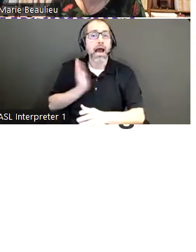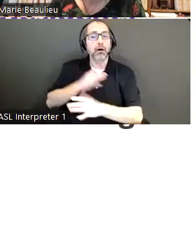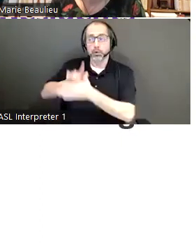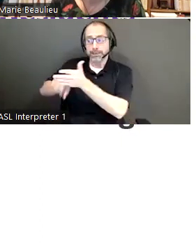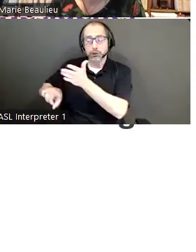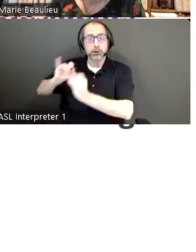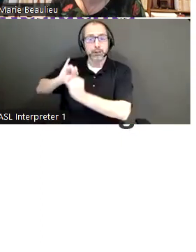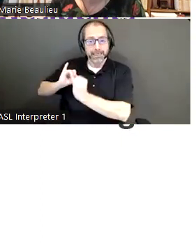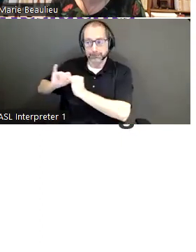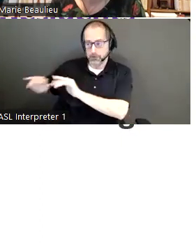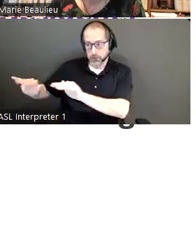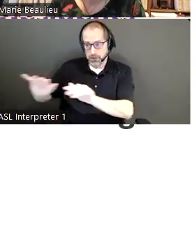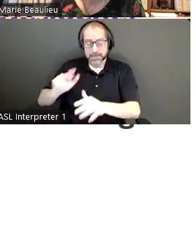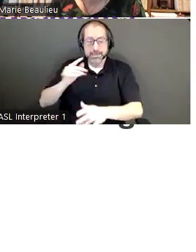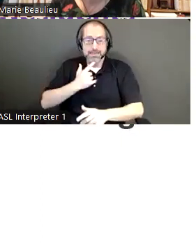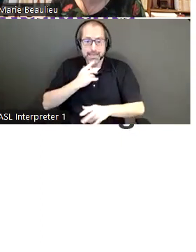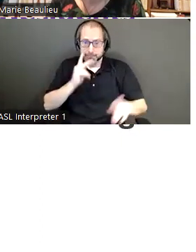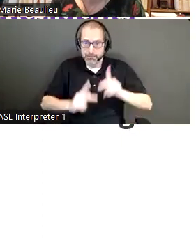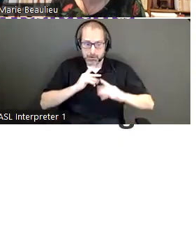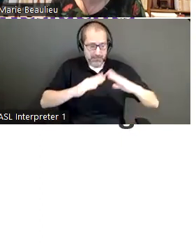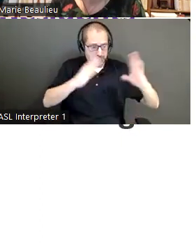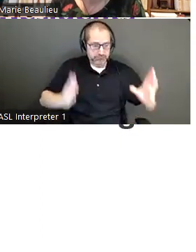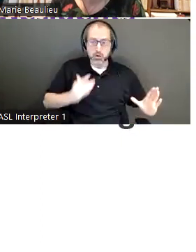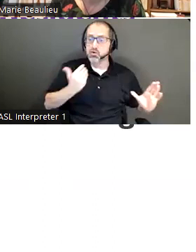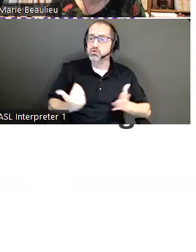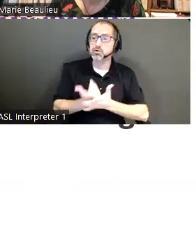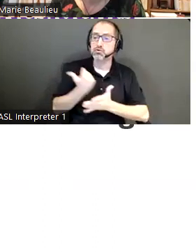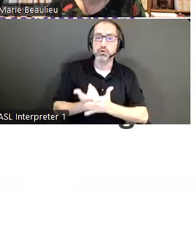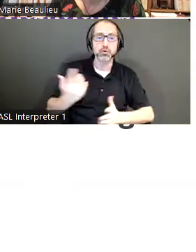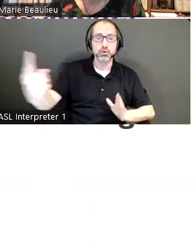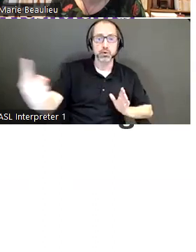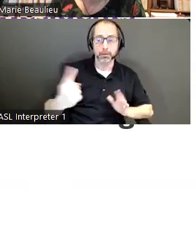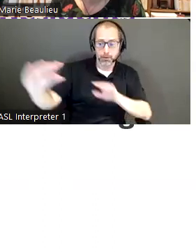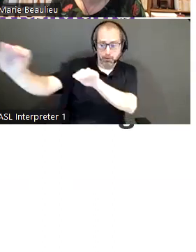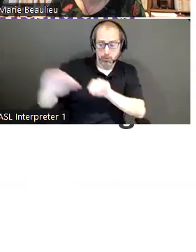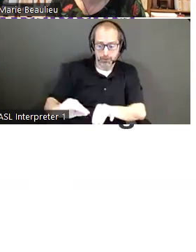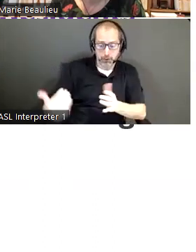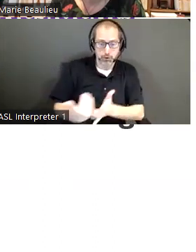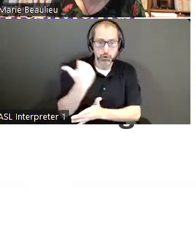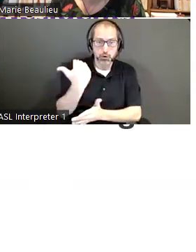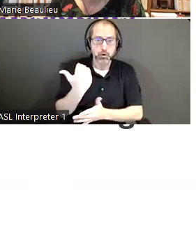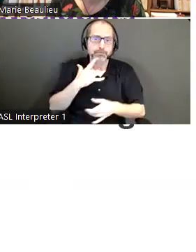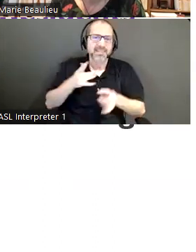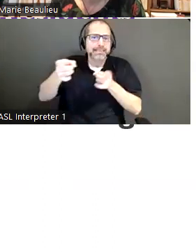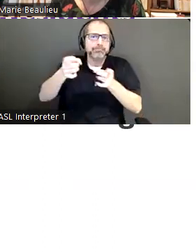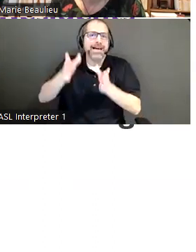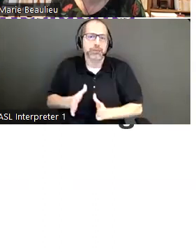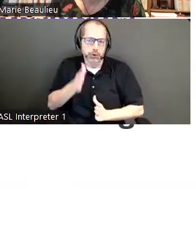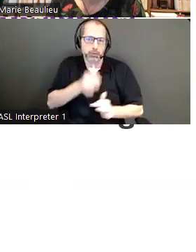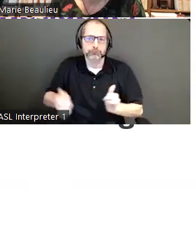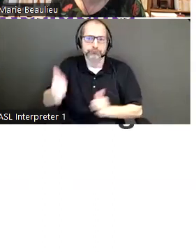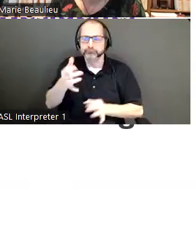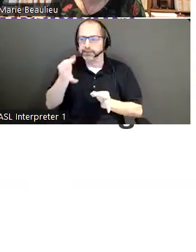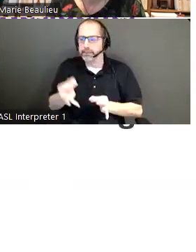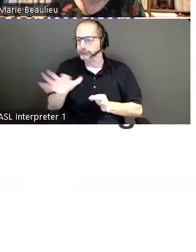things being done in their residence to welcome new residents were generally done by managers. And